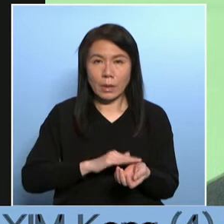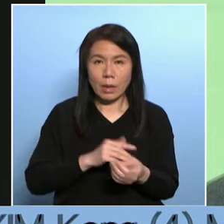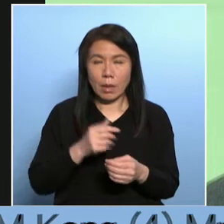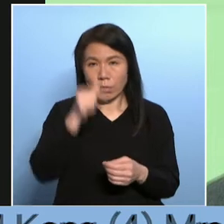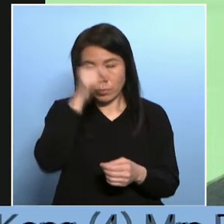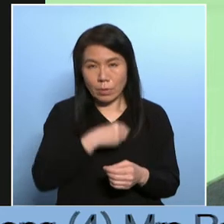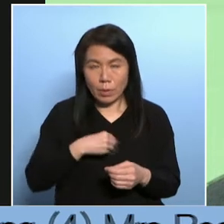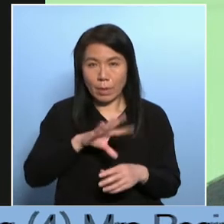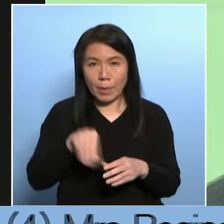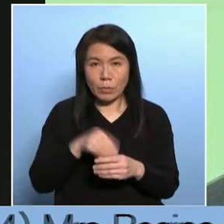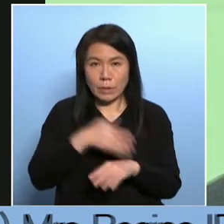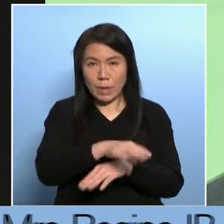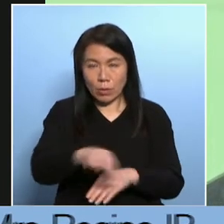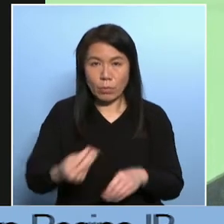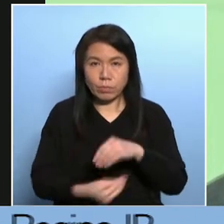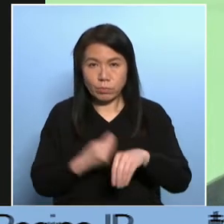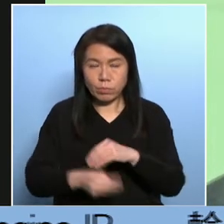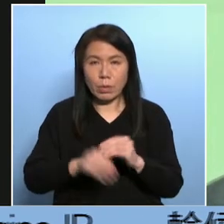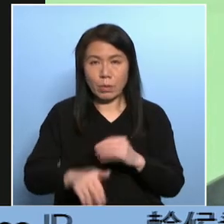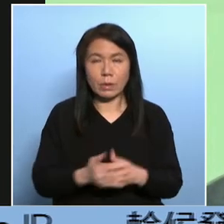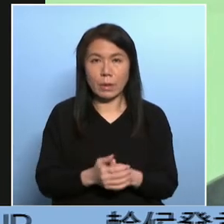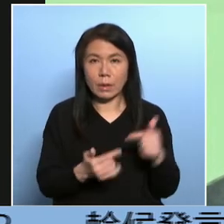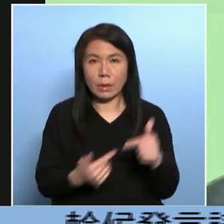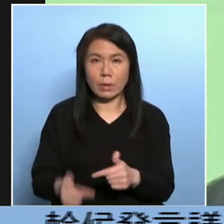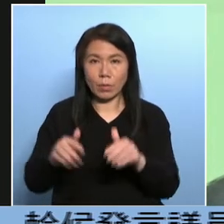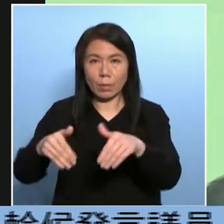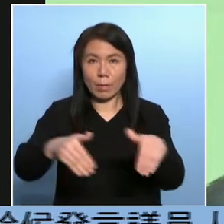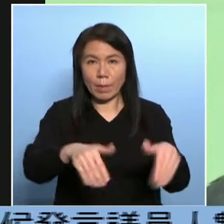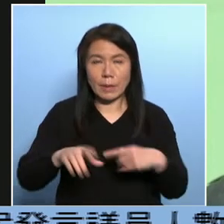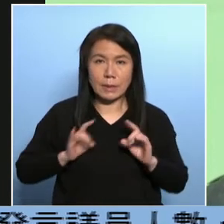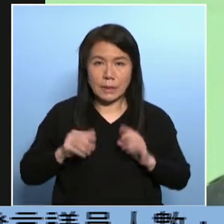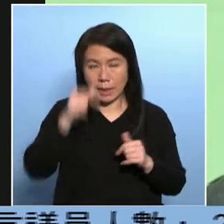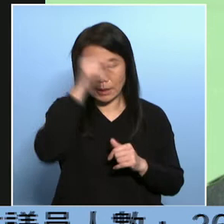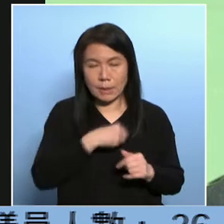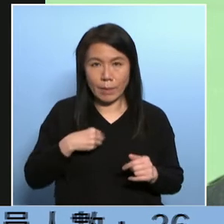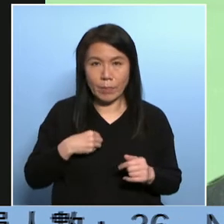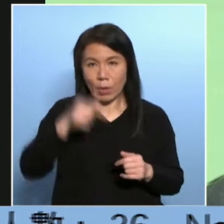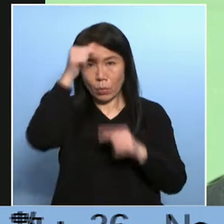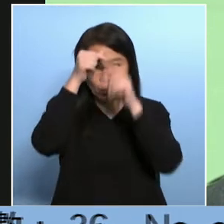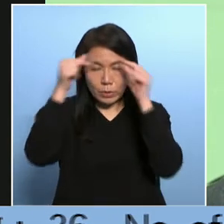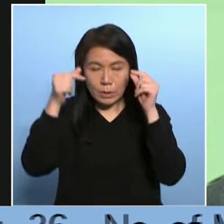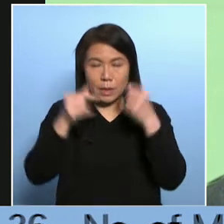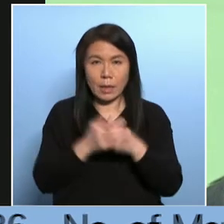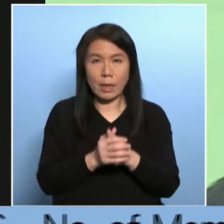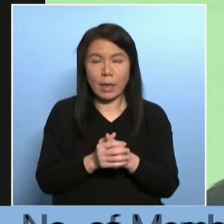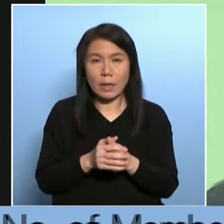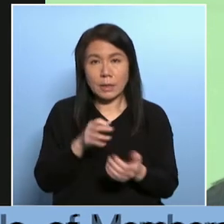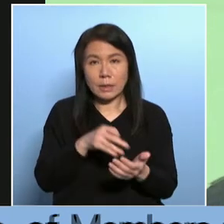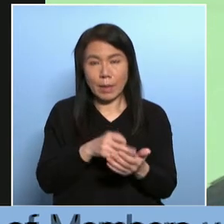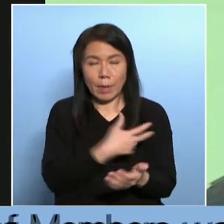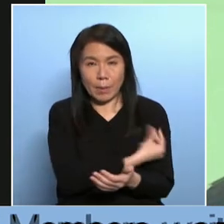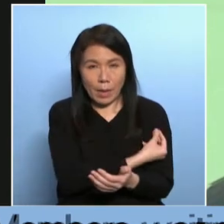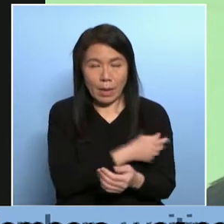the best use of all the healthcare resources, including the manpower and also the community facilities, other than recruiting private